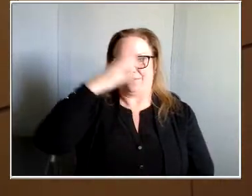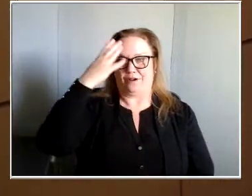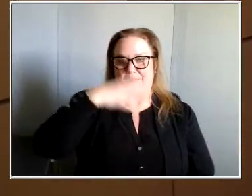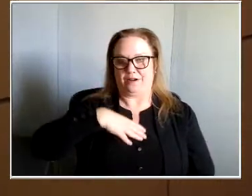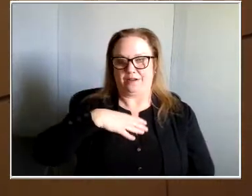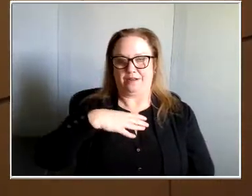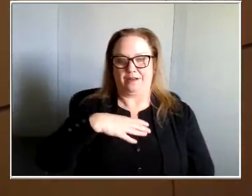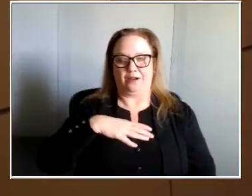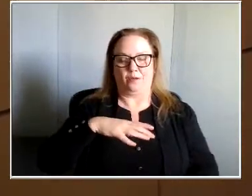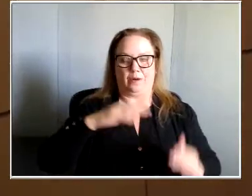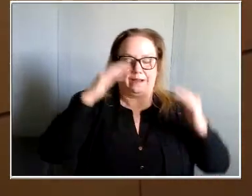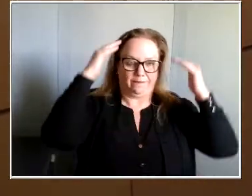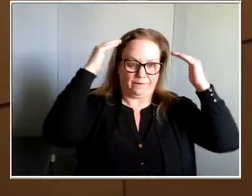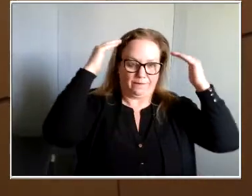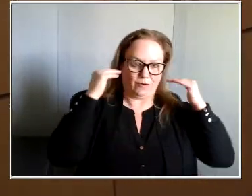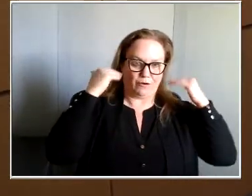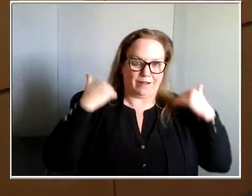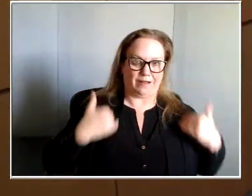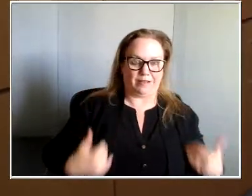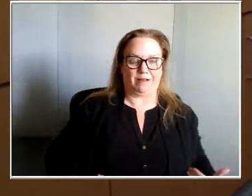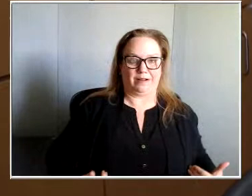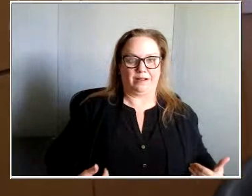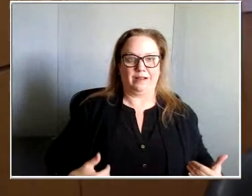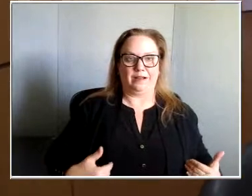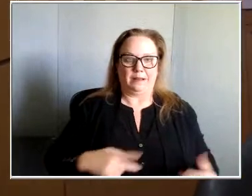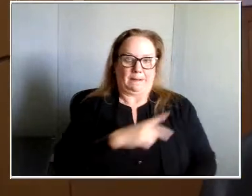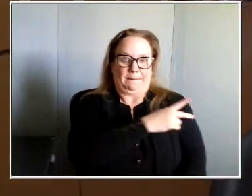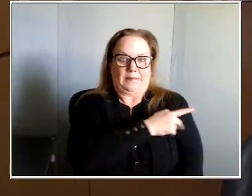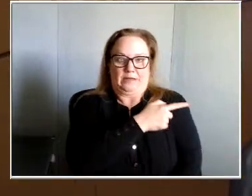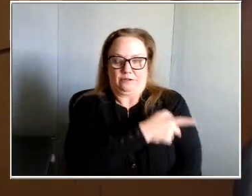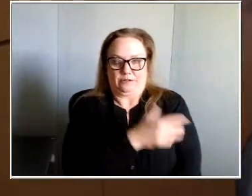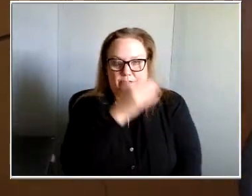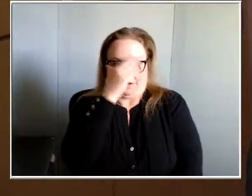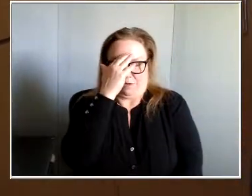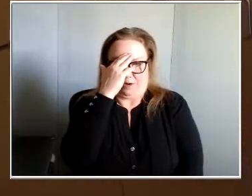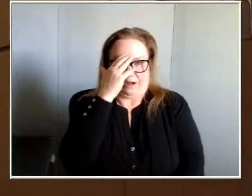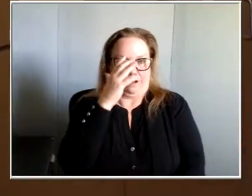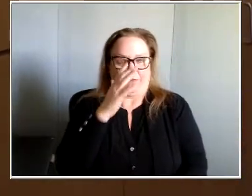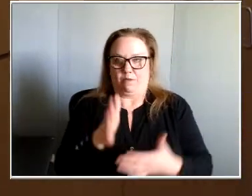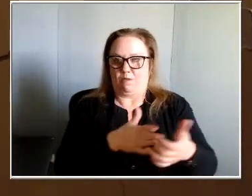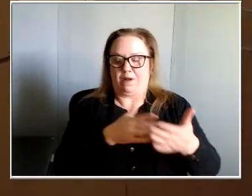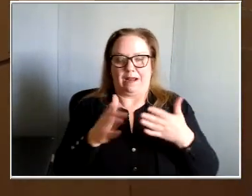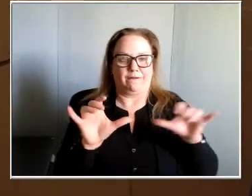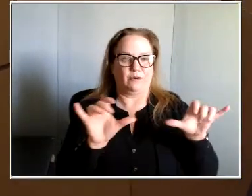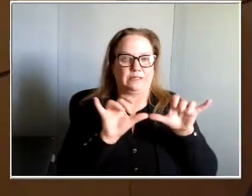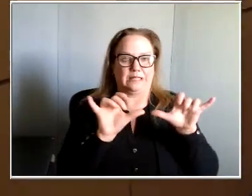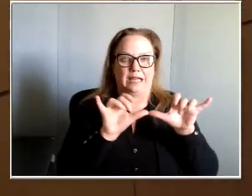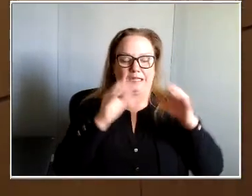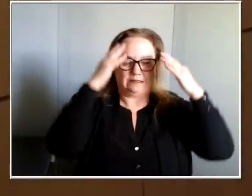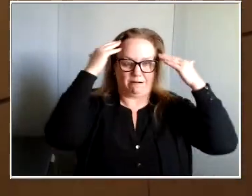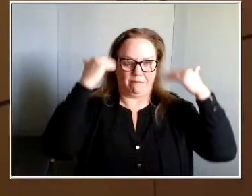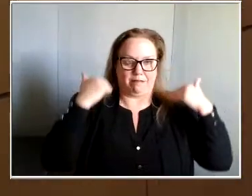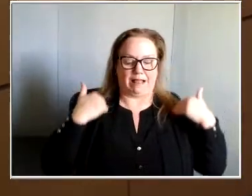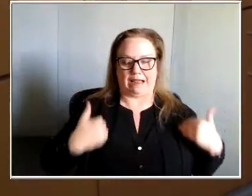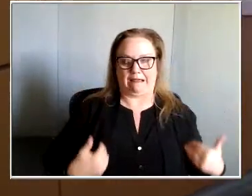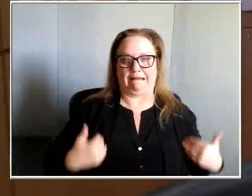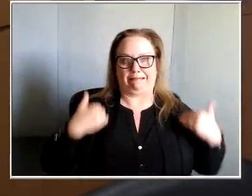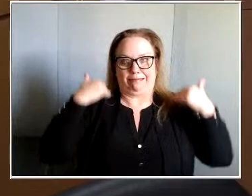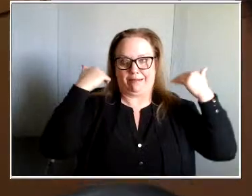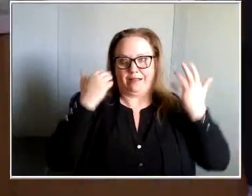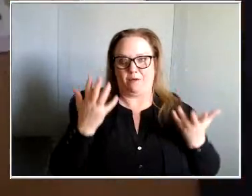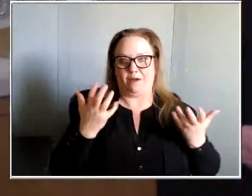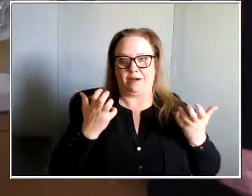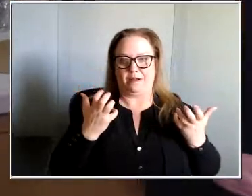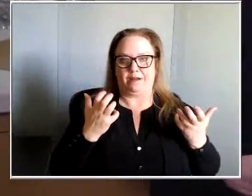to long. That lets our patients know that we have any size or any length of wig they want. Then we